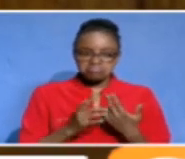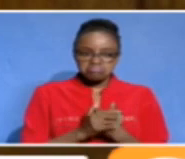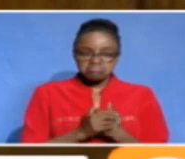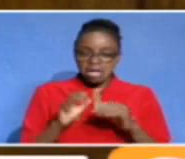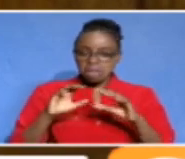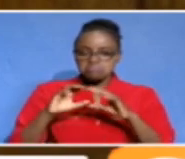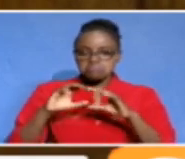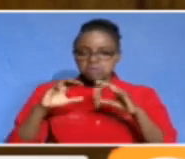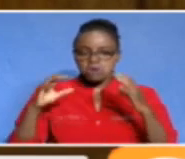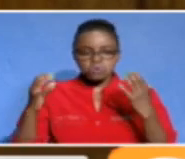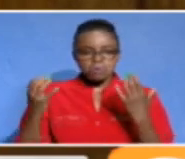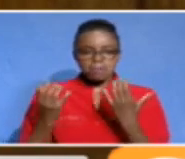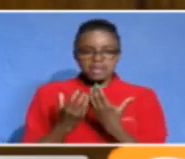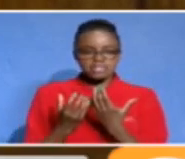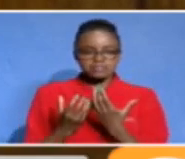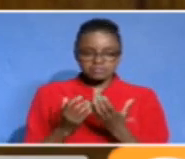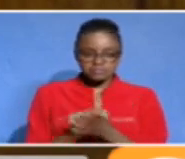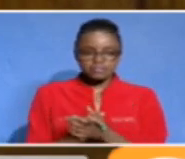globally,